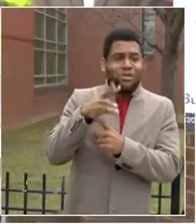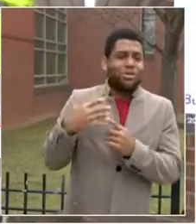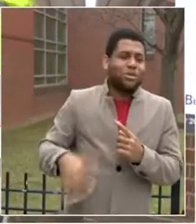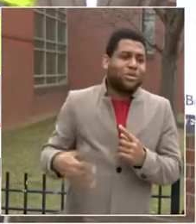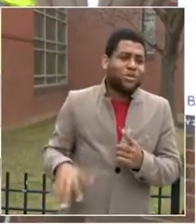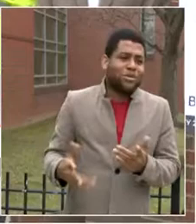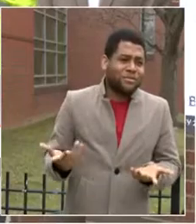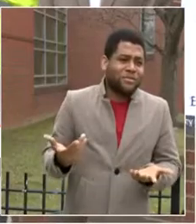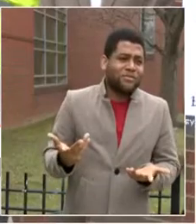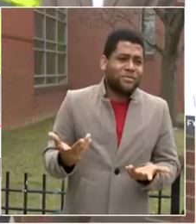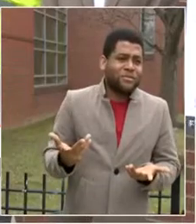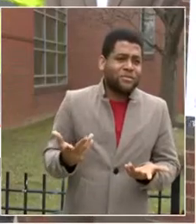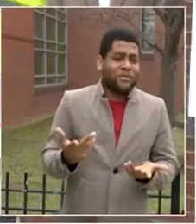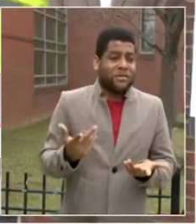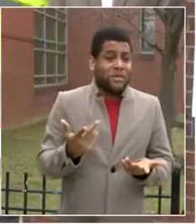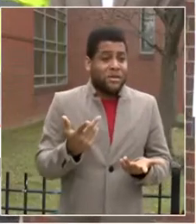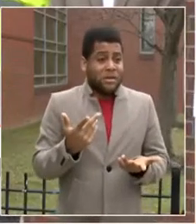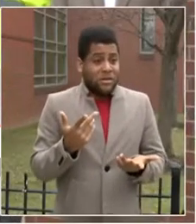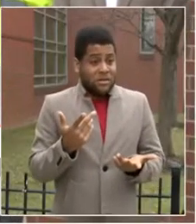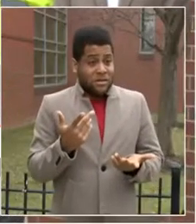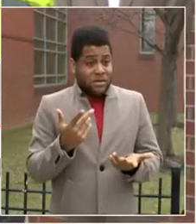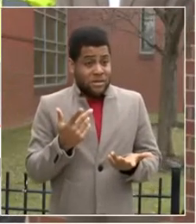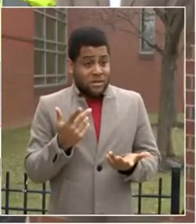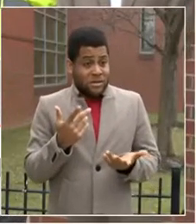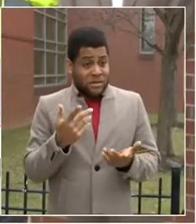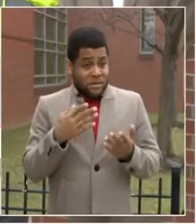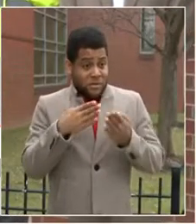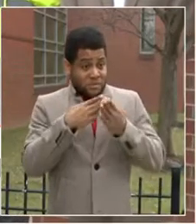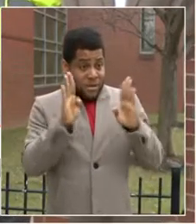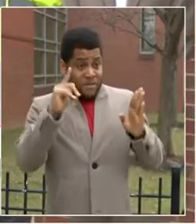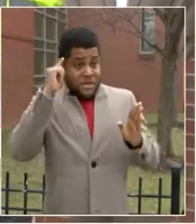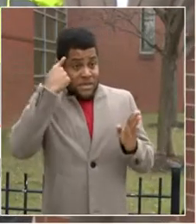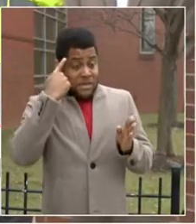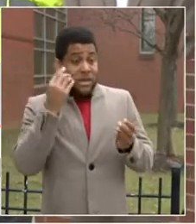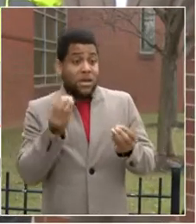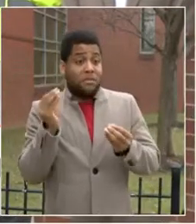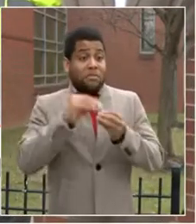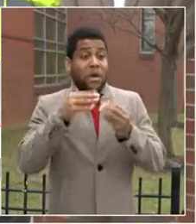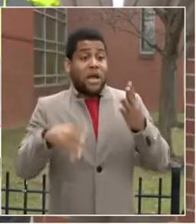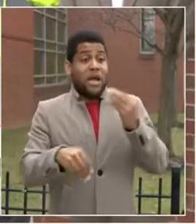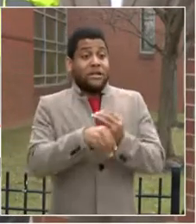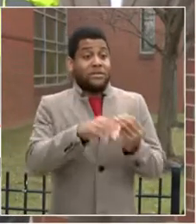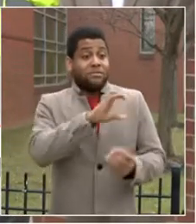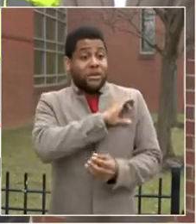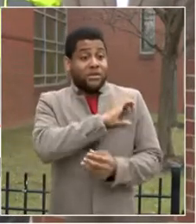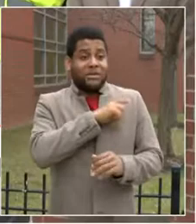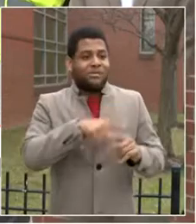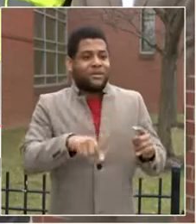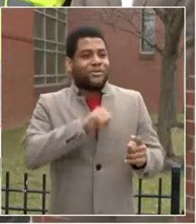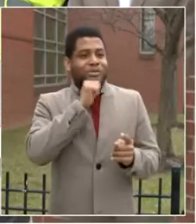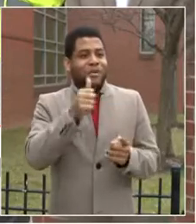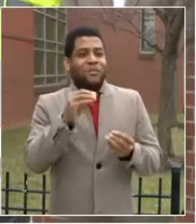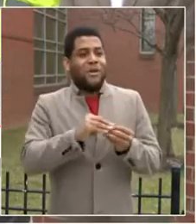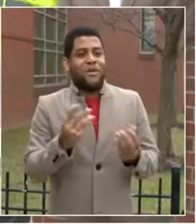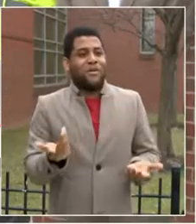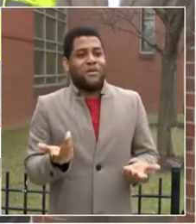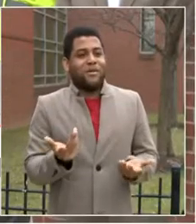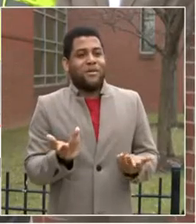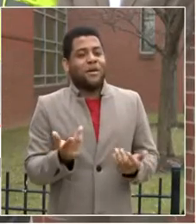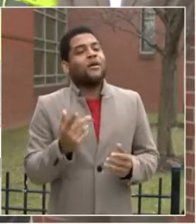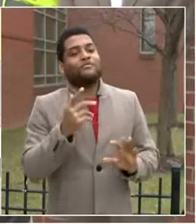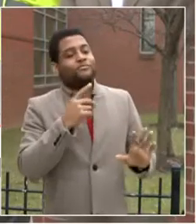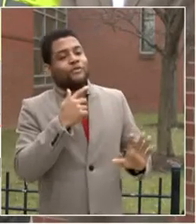What about that? The public perceives that there's going to be more police, but actually not that many more. There will be more police, and we didn't find